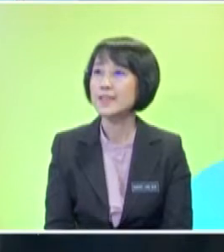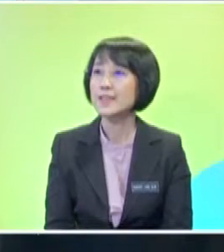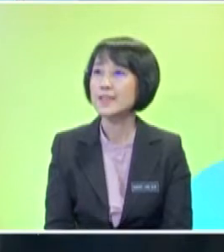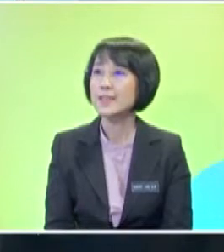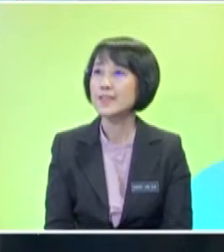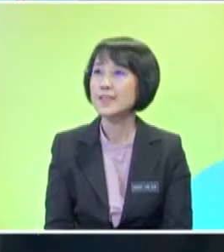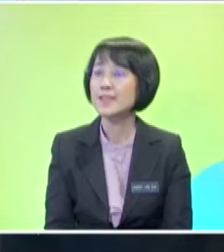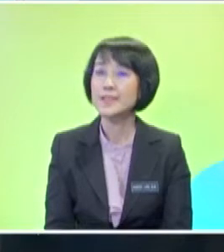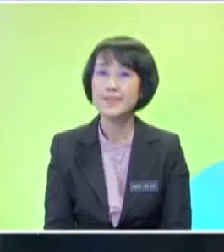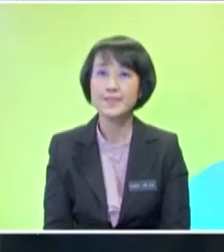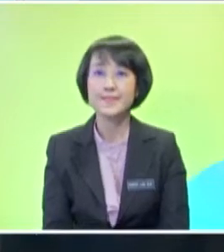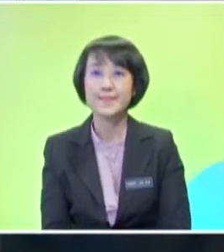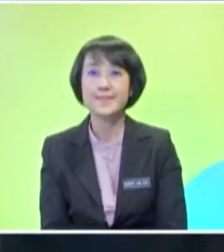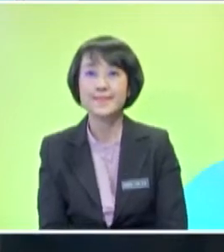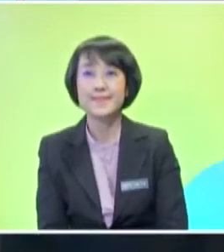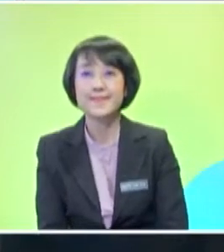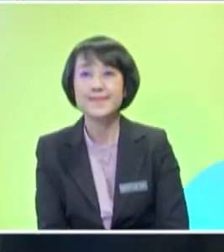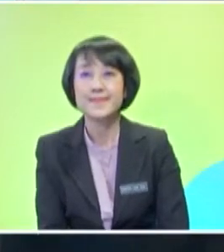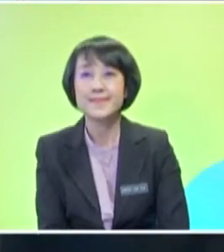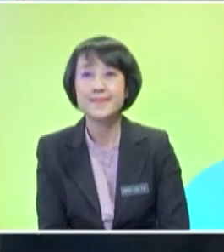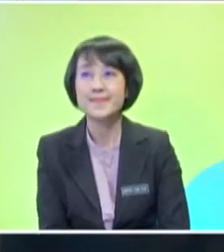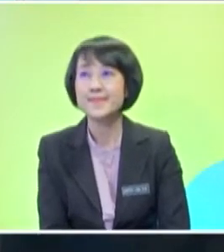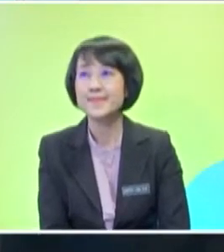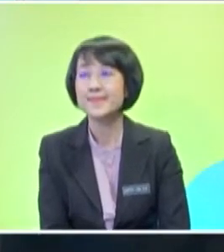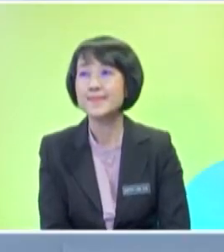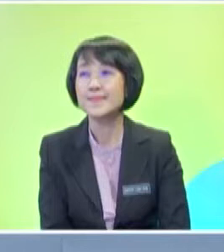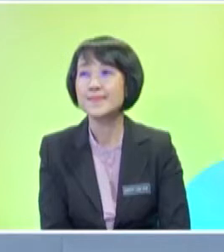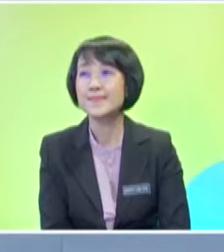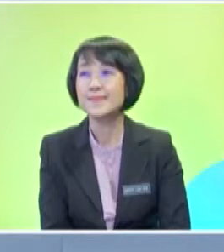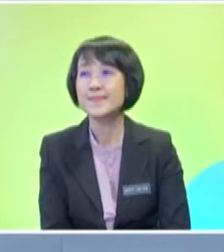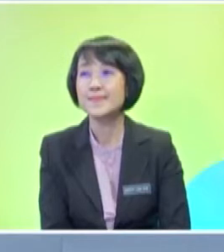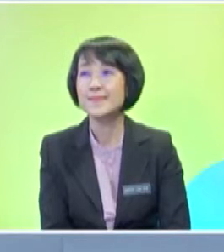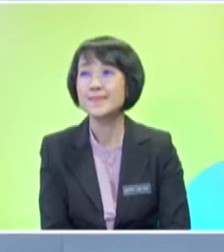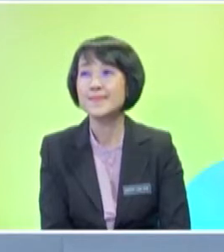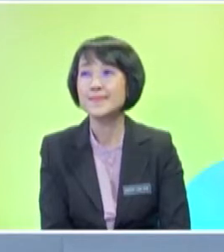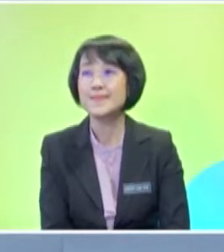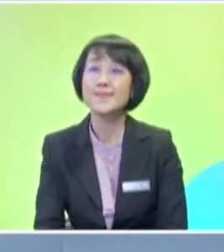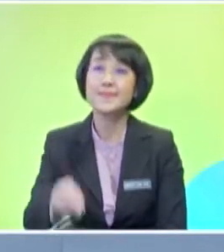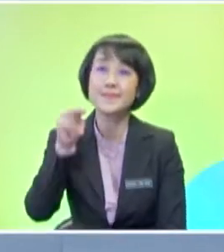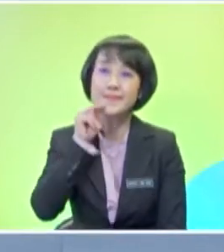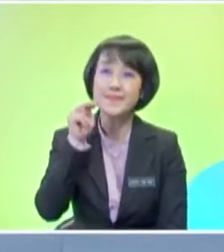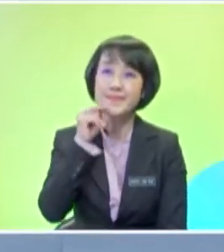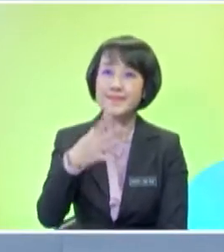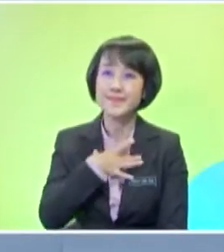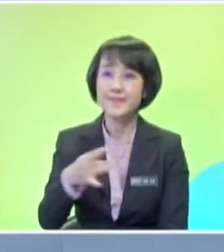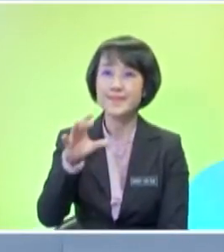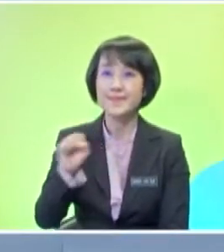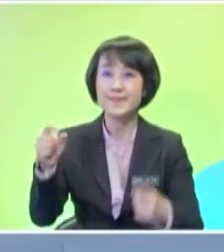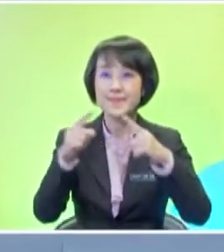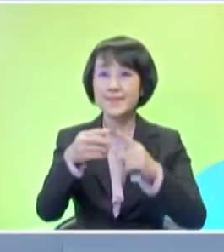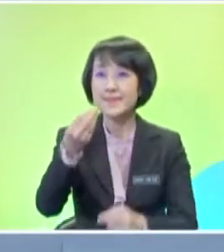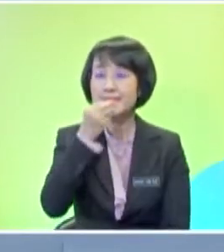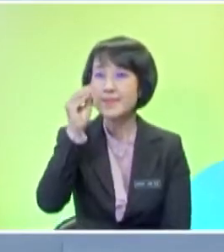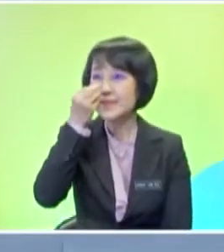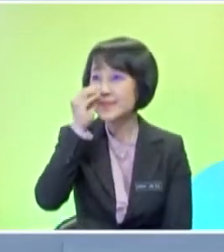well. Okay. Okay, so let me read here. Nani likes to eat strawberries. Aha! Now